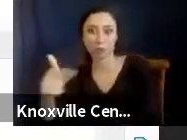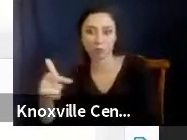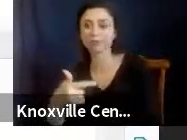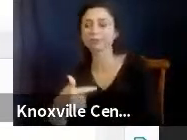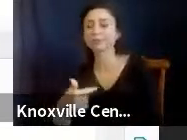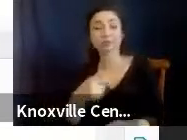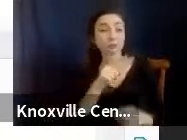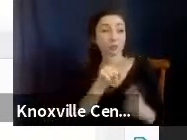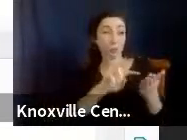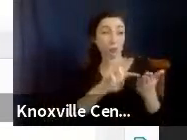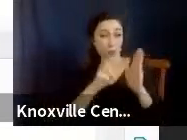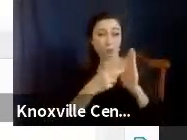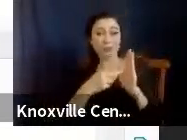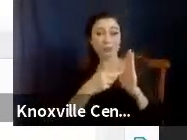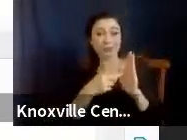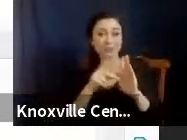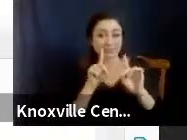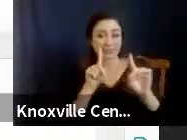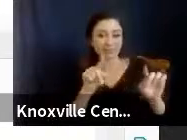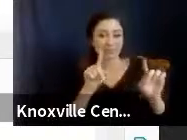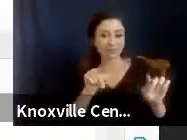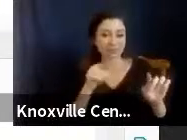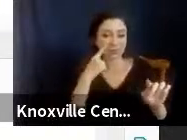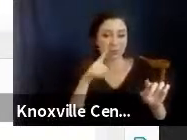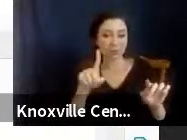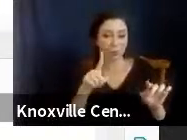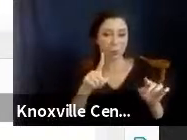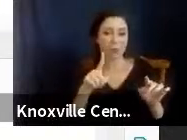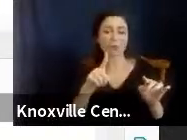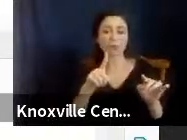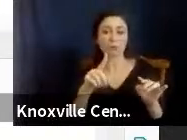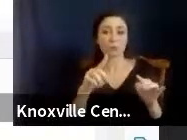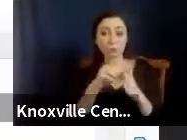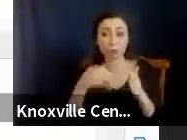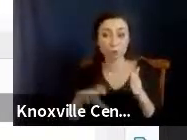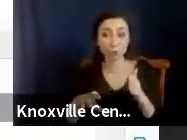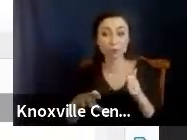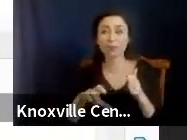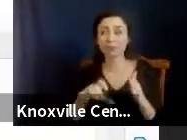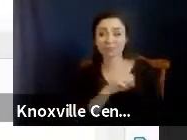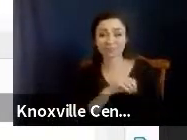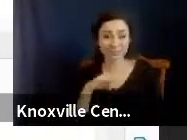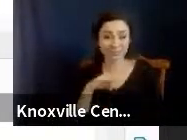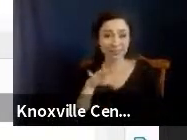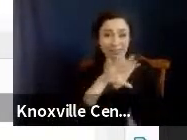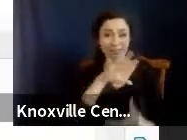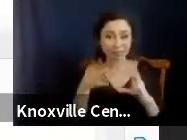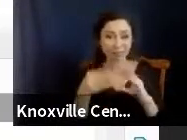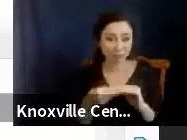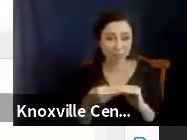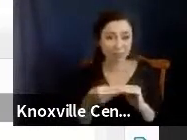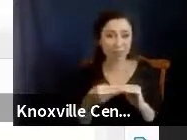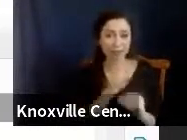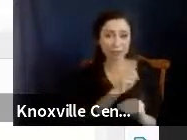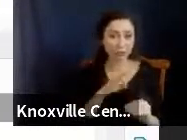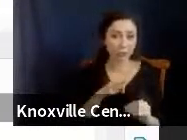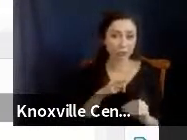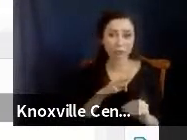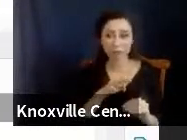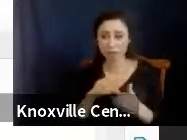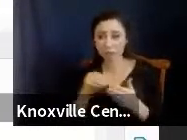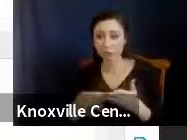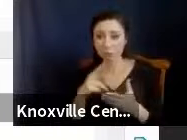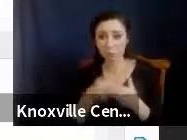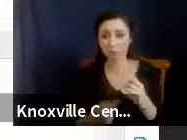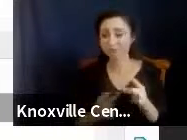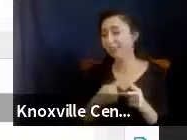the attendance rate for the students or the staff, or combined for students and staff? I think it'd be great to have